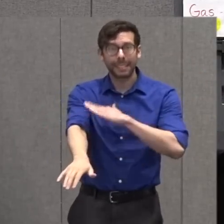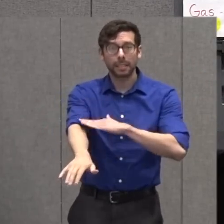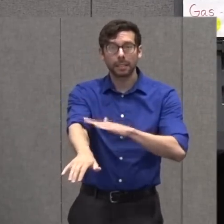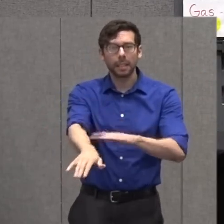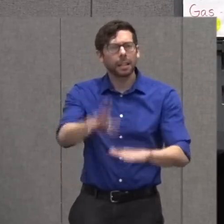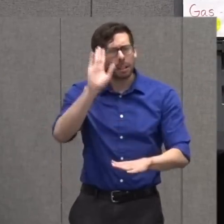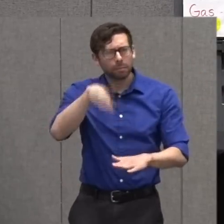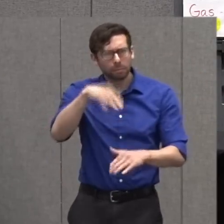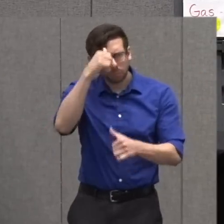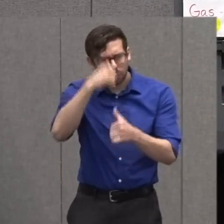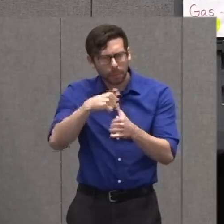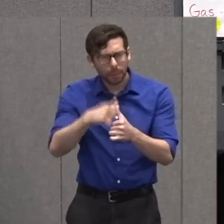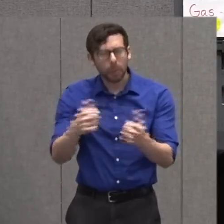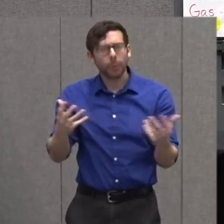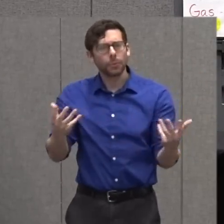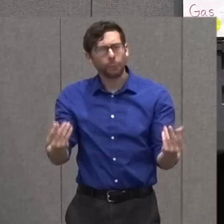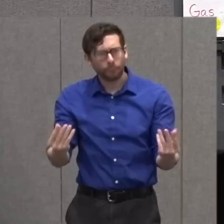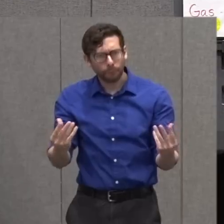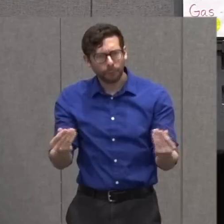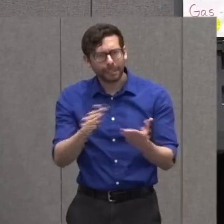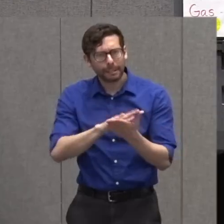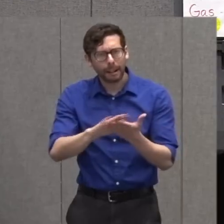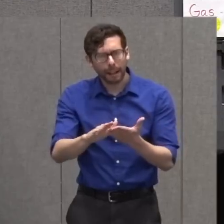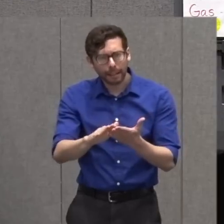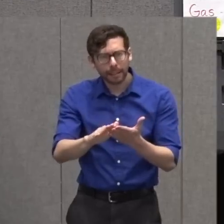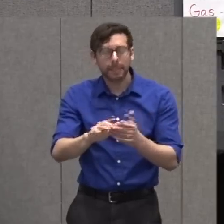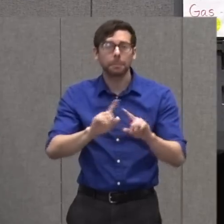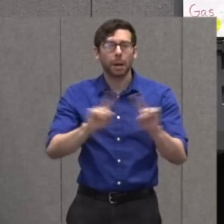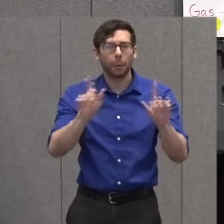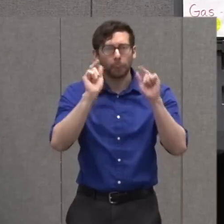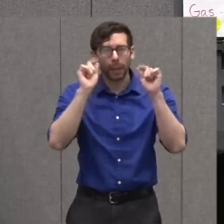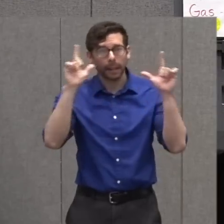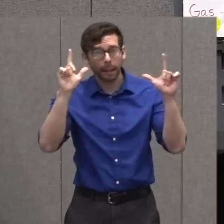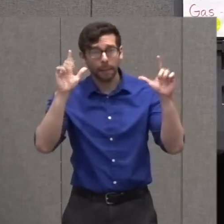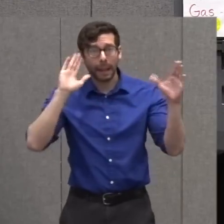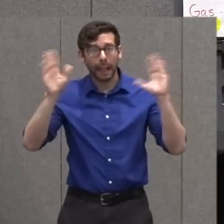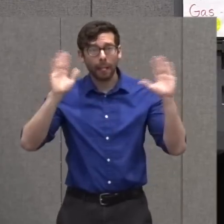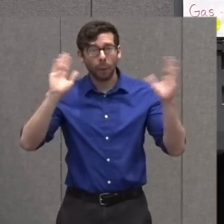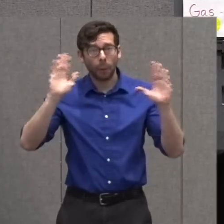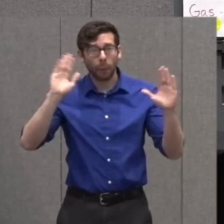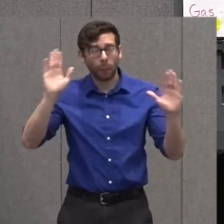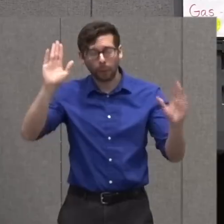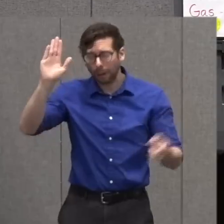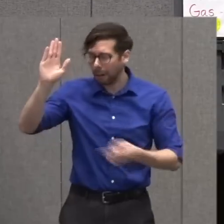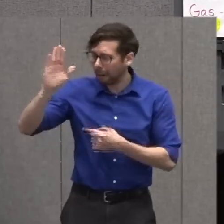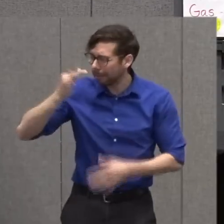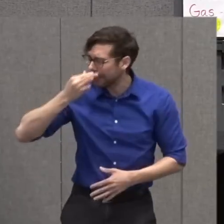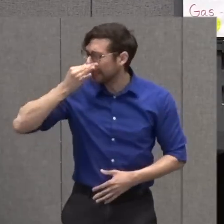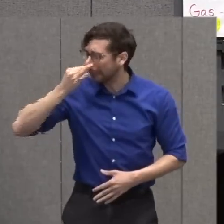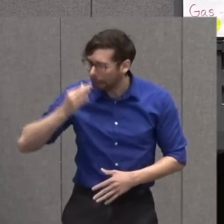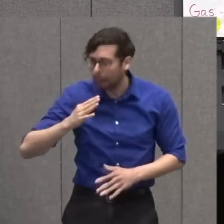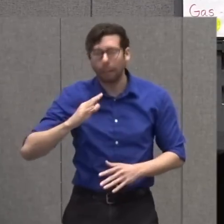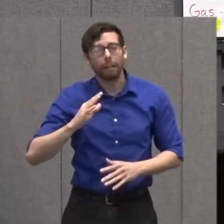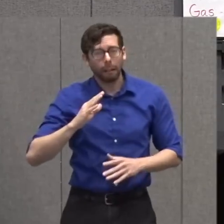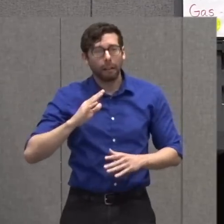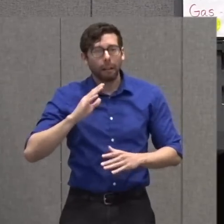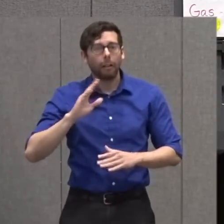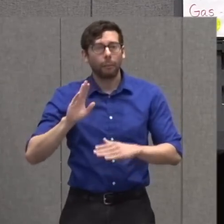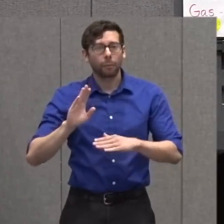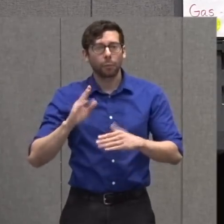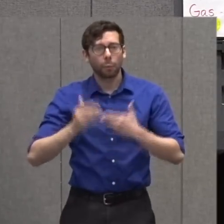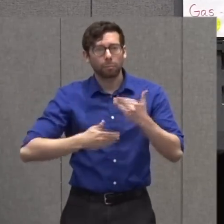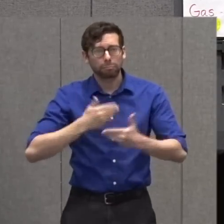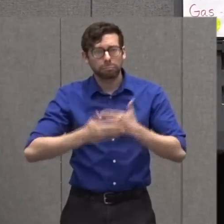be nice to yourself, but do wake your, say hello. Hello, Stinky armpit. Good morning. Let's get busy working. Then we're going to